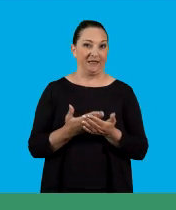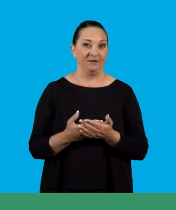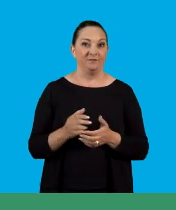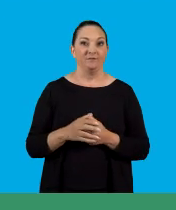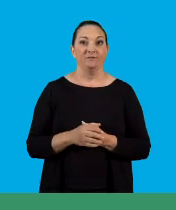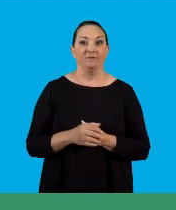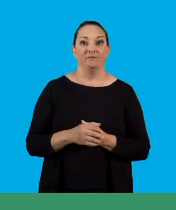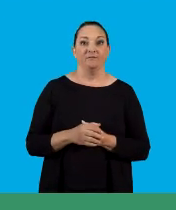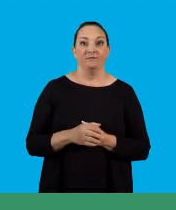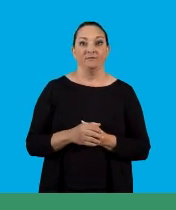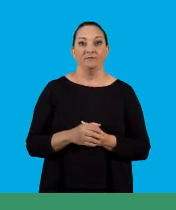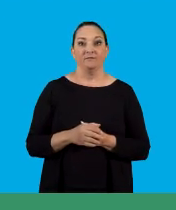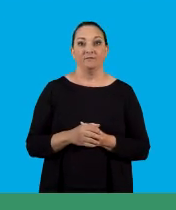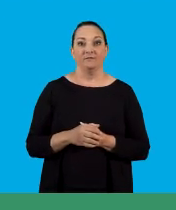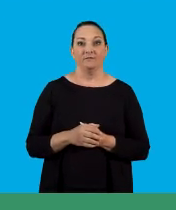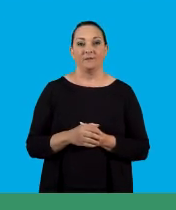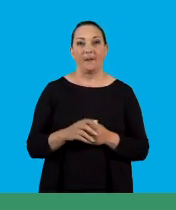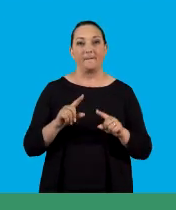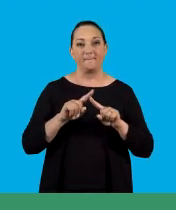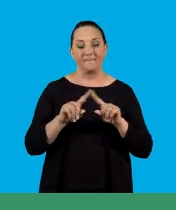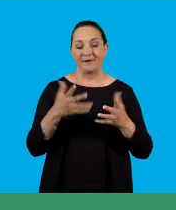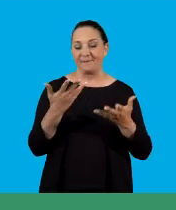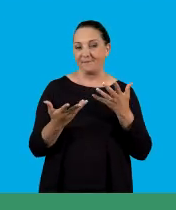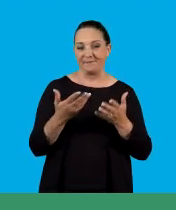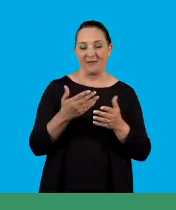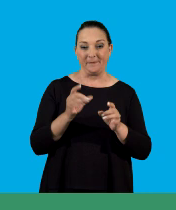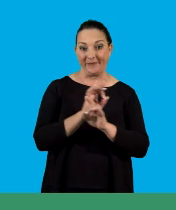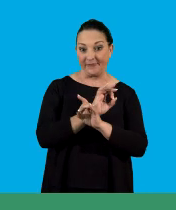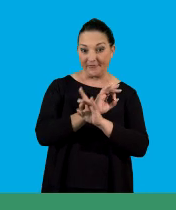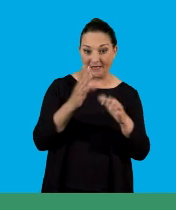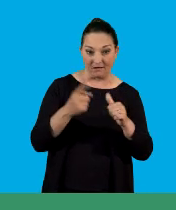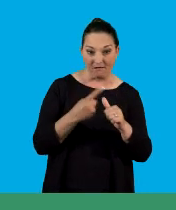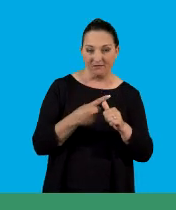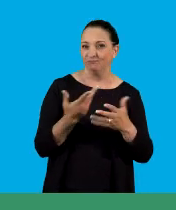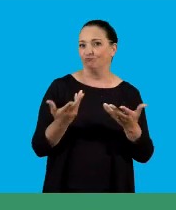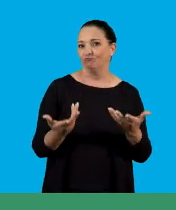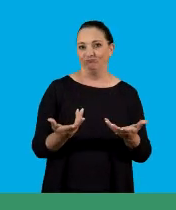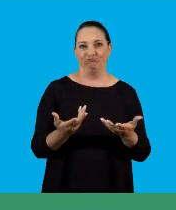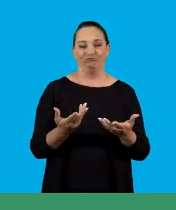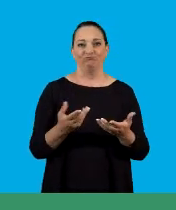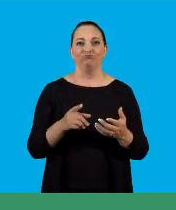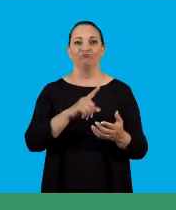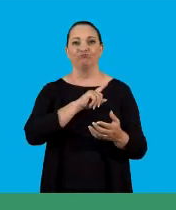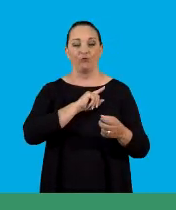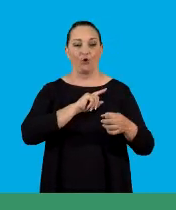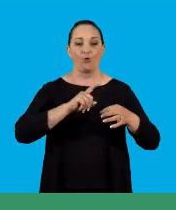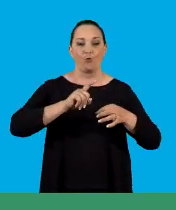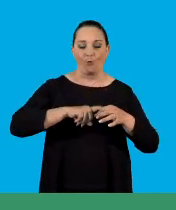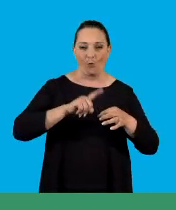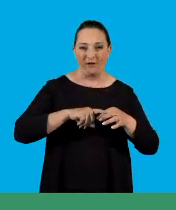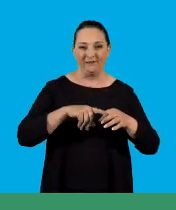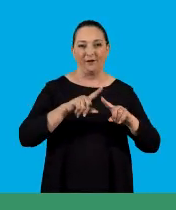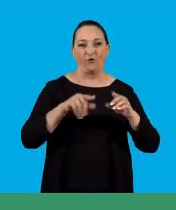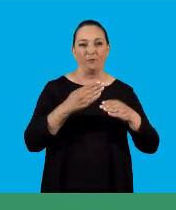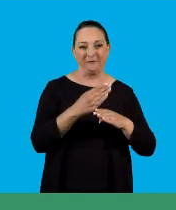Learners provide vague or unclear responses when explaining quality indicators of